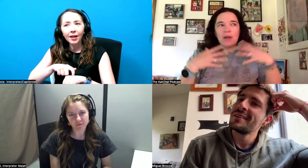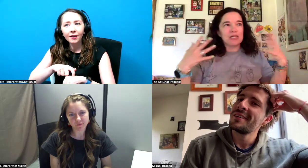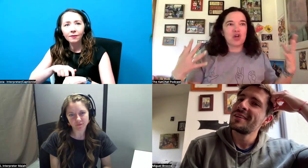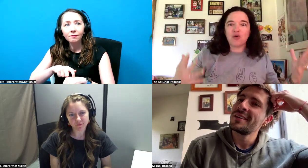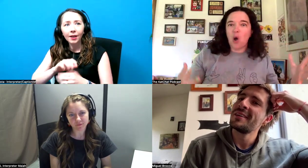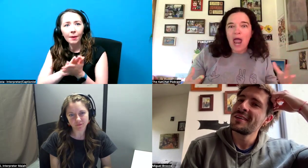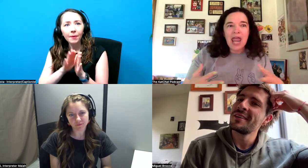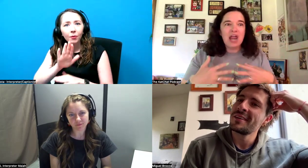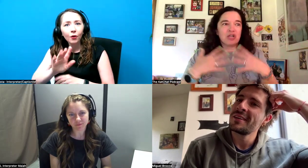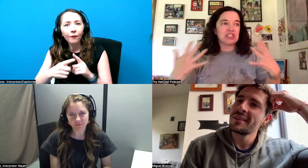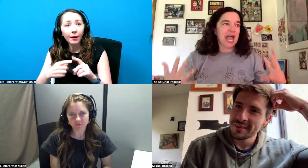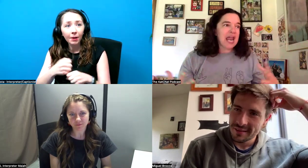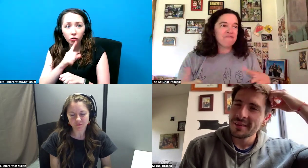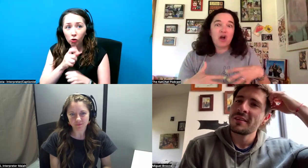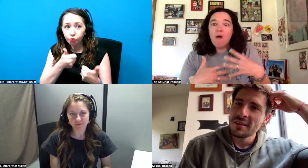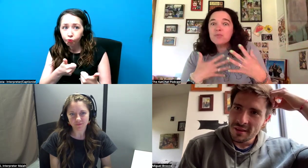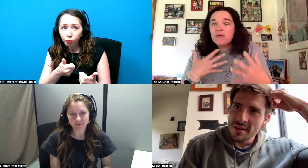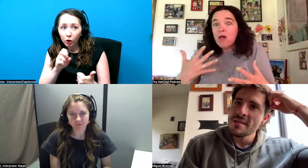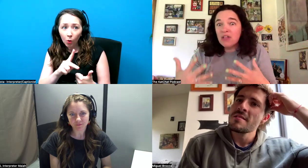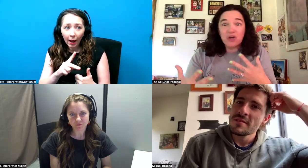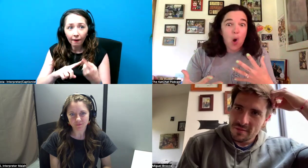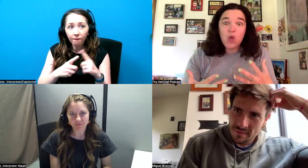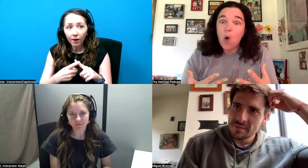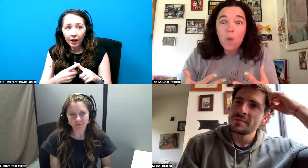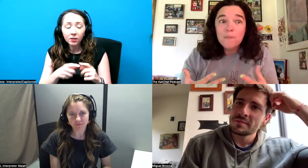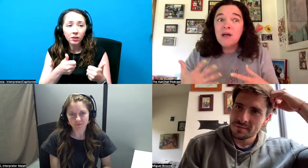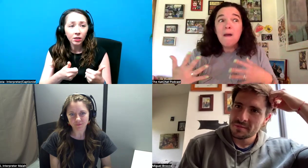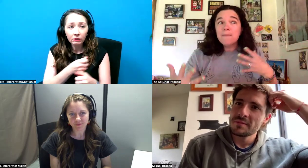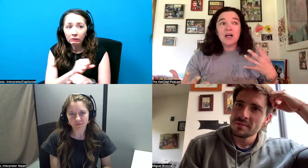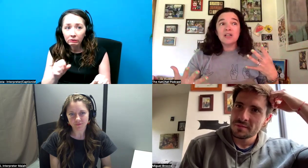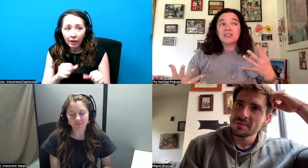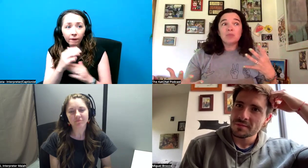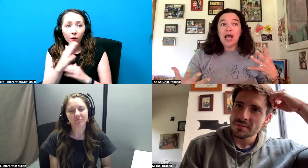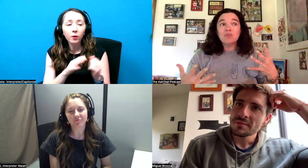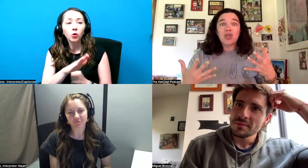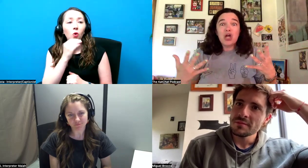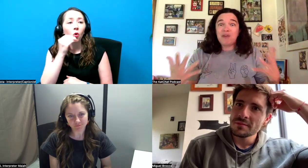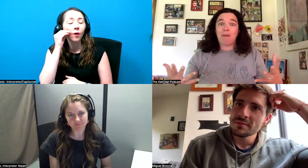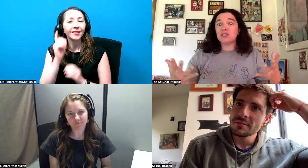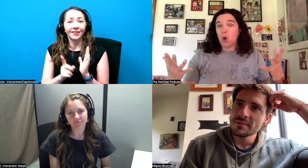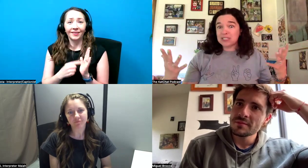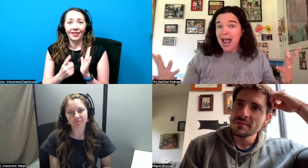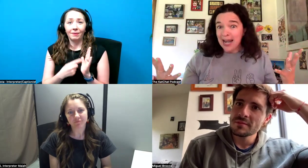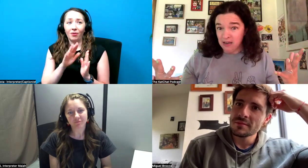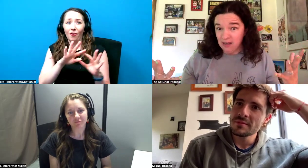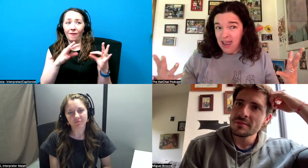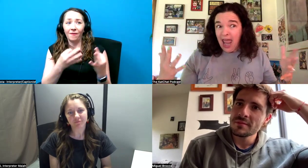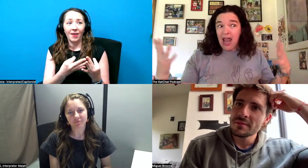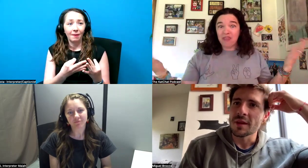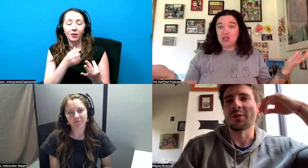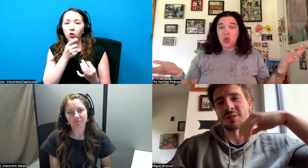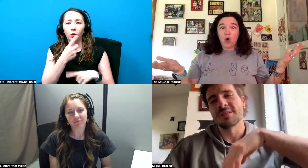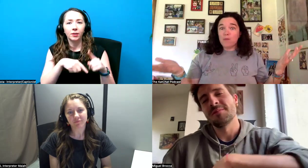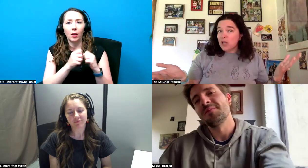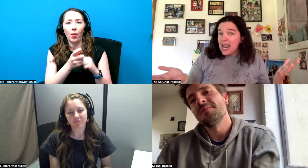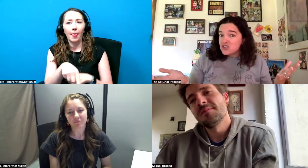I want to make sure they're okay, they're safe, they're comfortable in their own home because sometimes their families are done